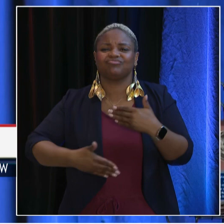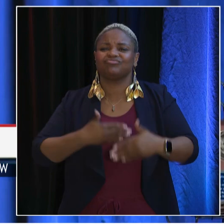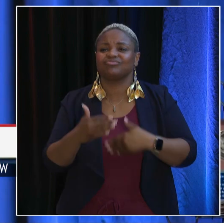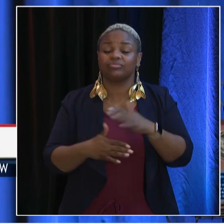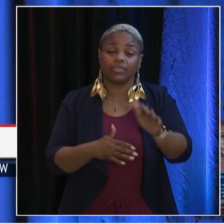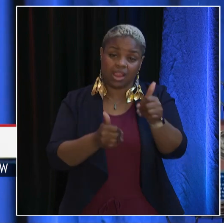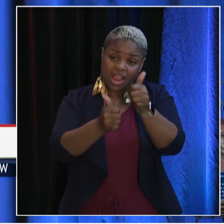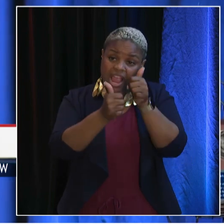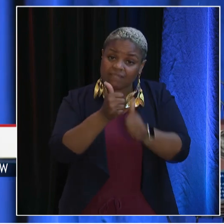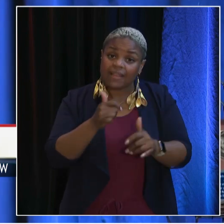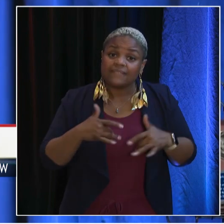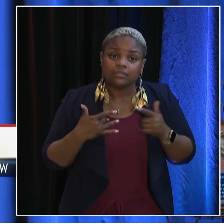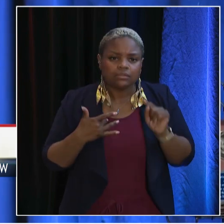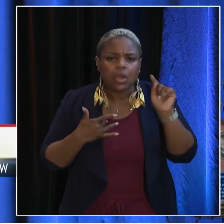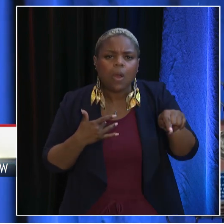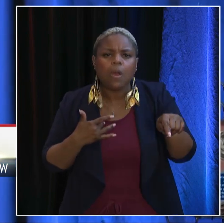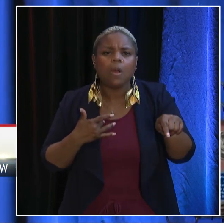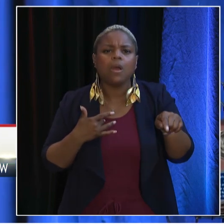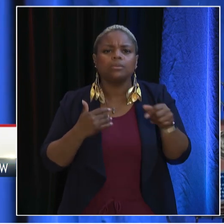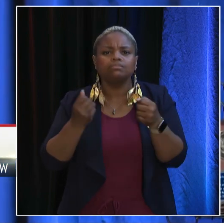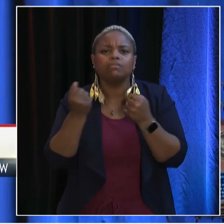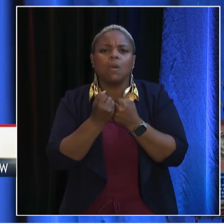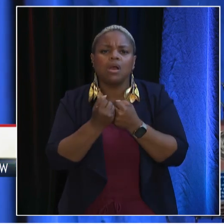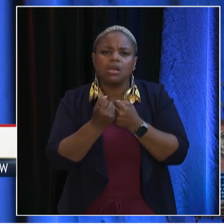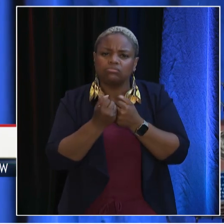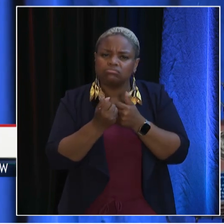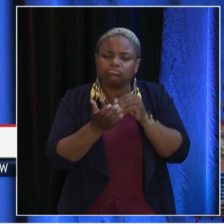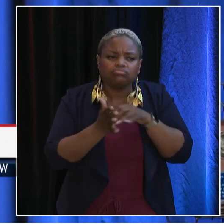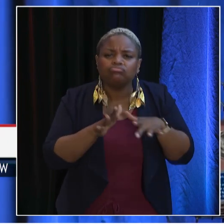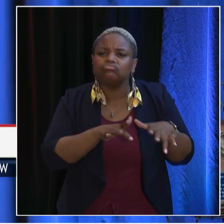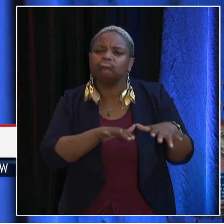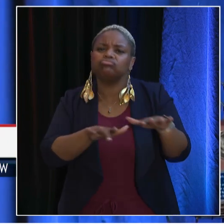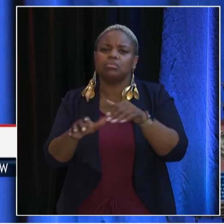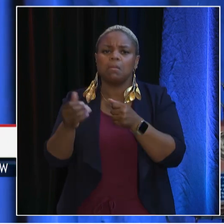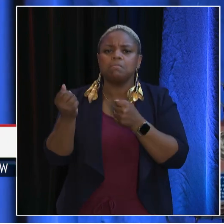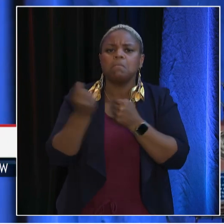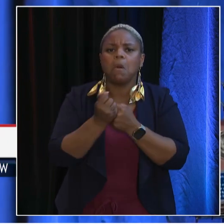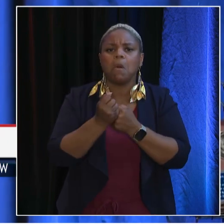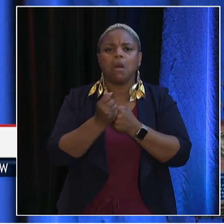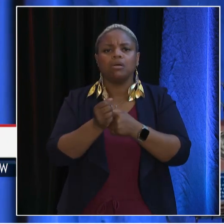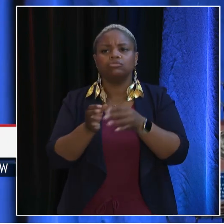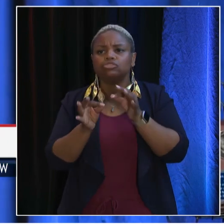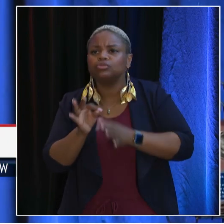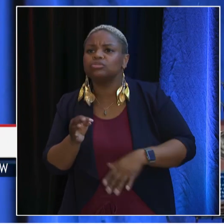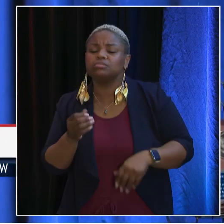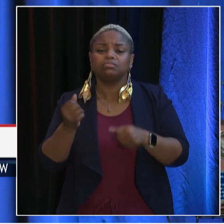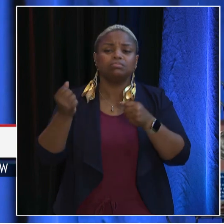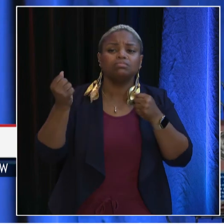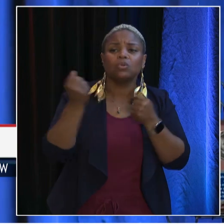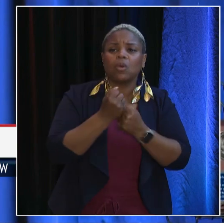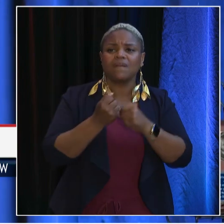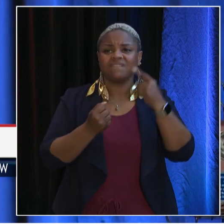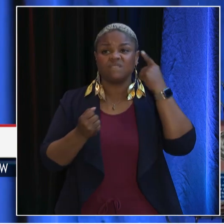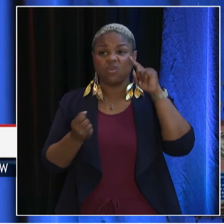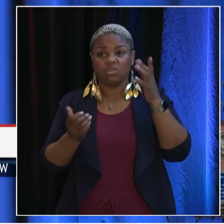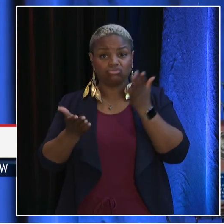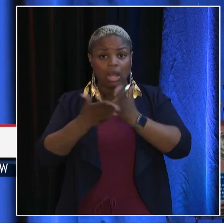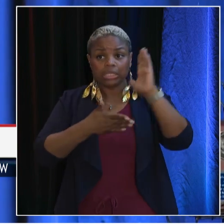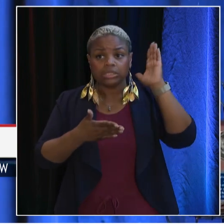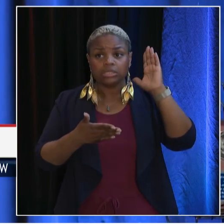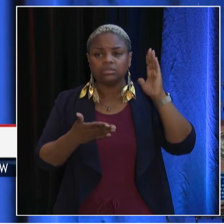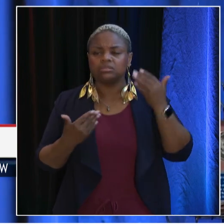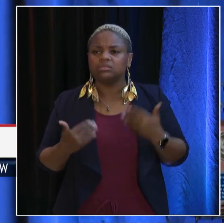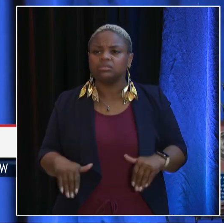to support our city's leaders, to advocate for our rights. And let me just say, as somebody who has